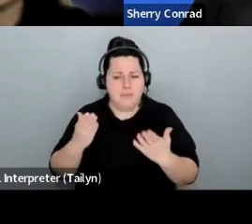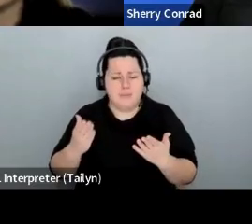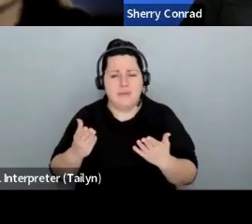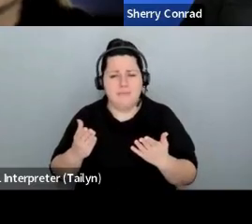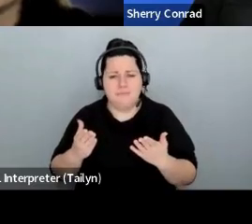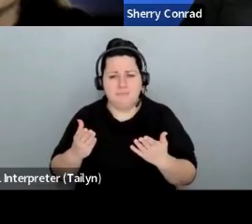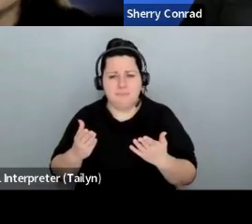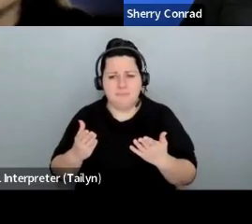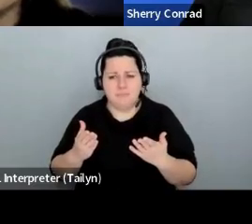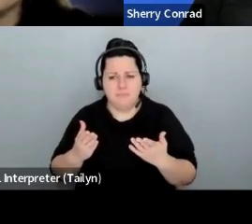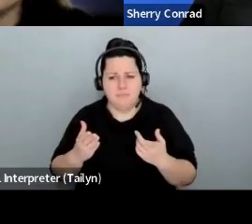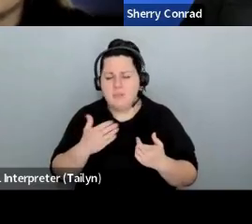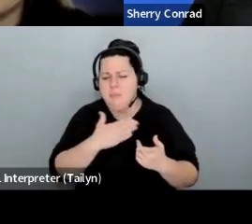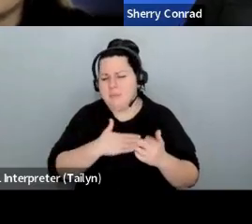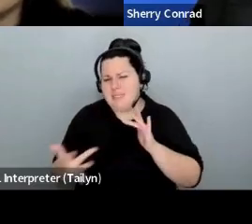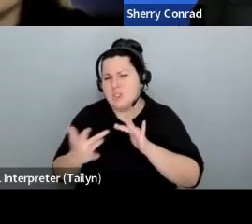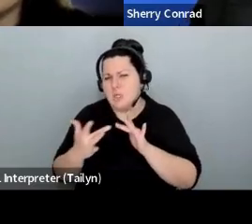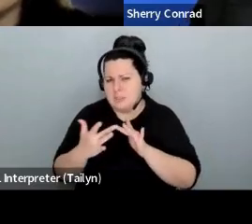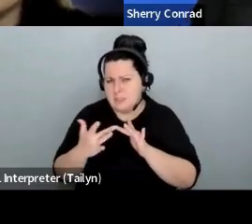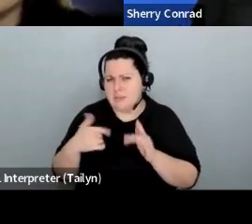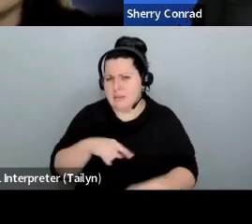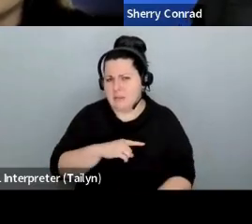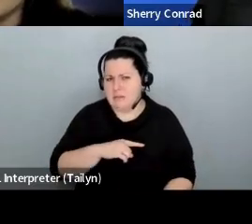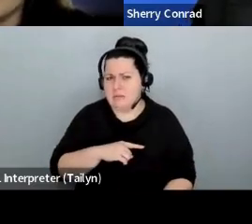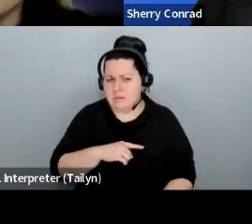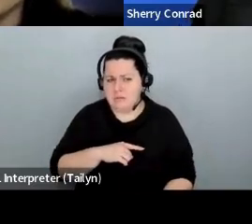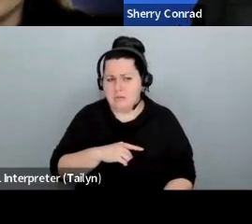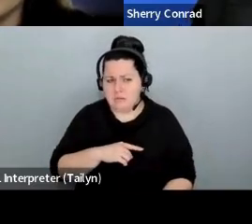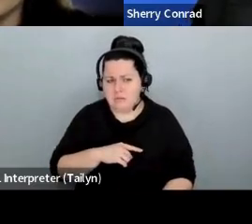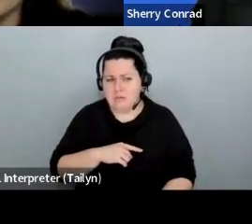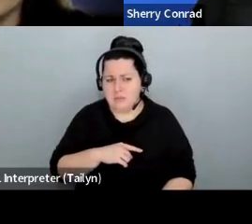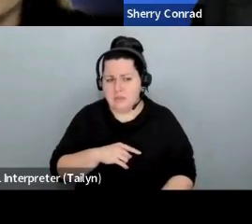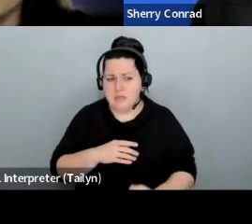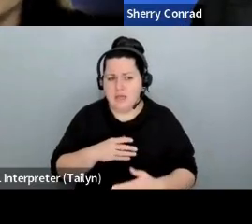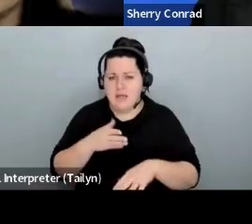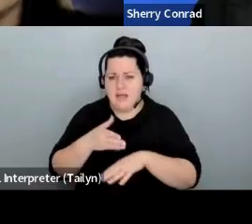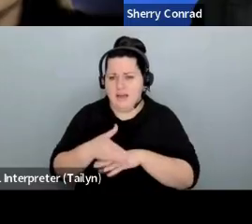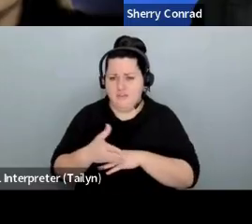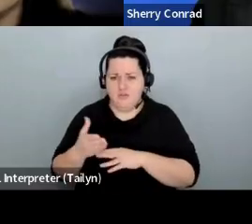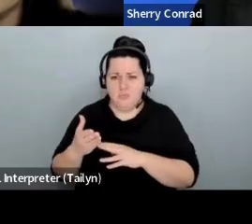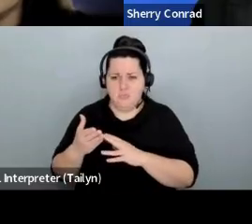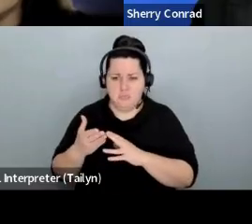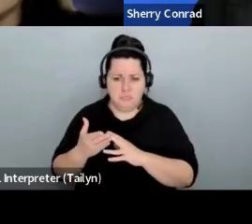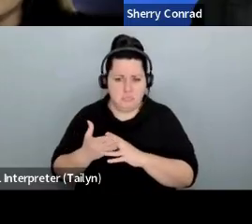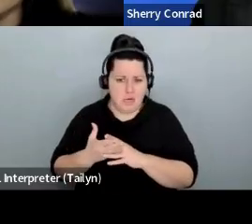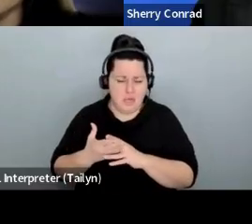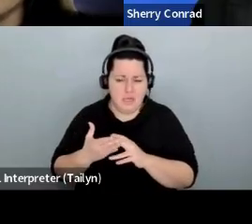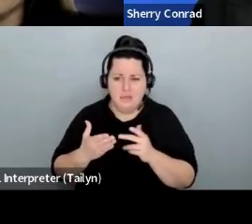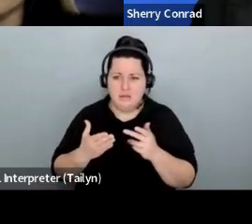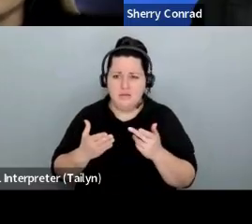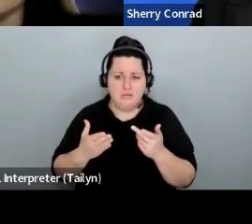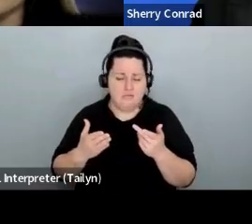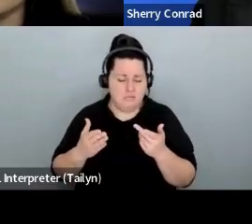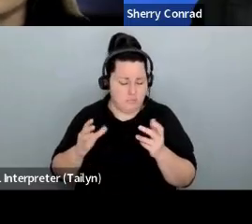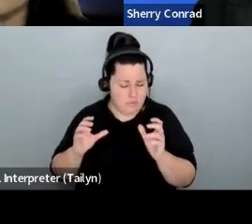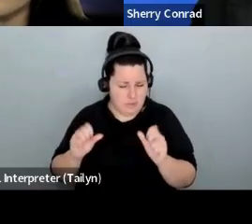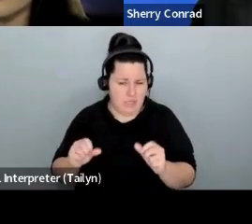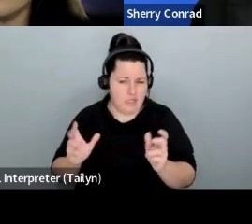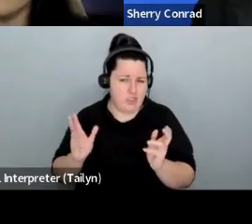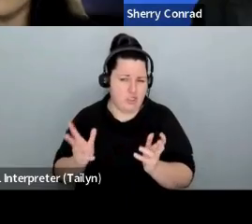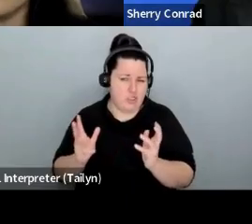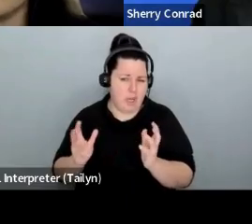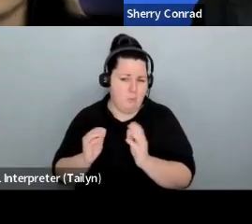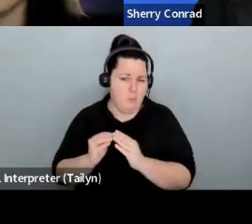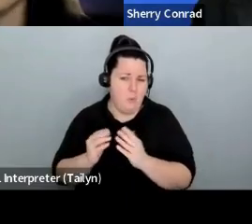want to reach out to us, Erin, you know, like after break, and we can talk some more and see if